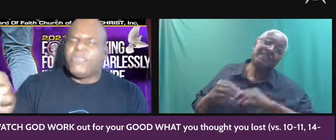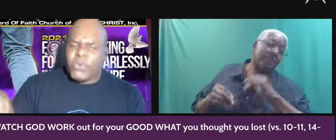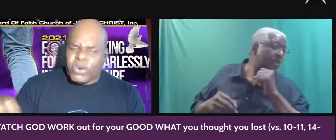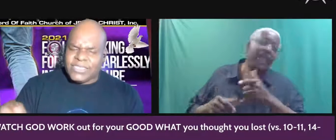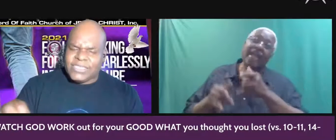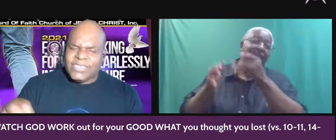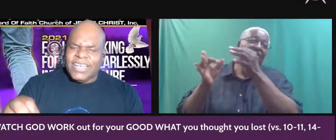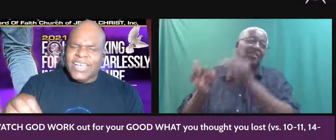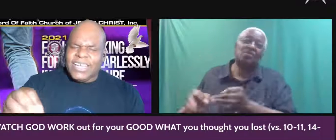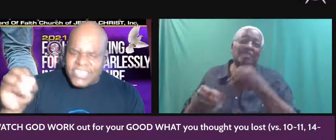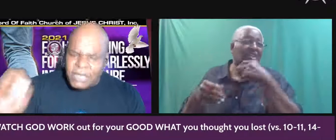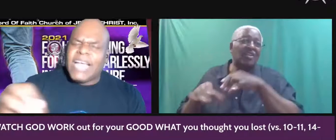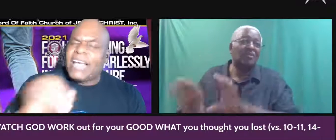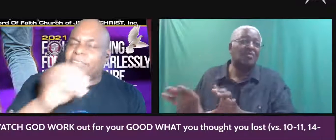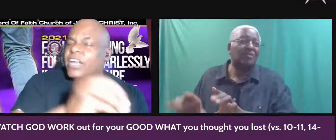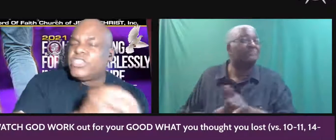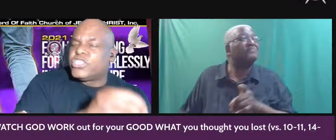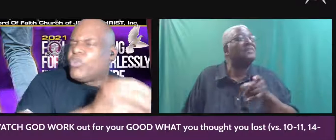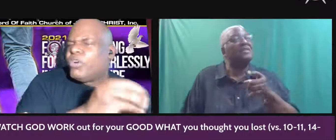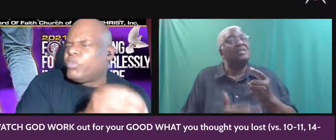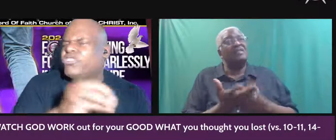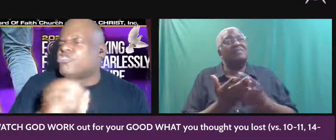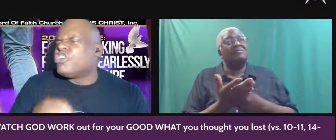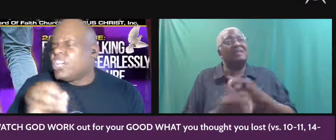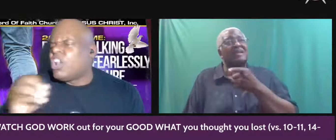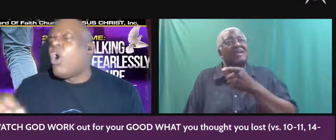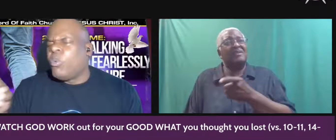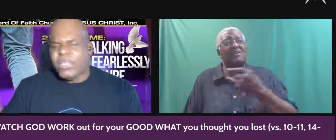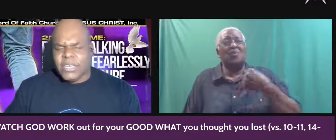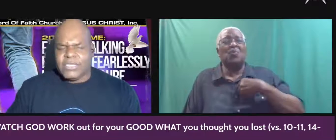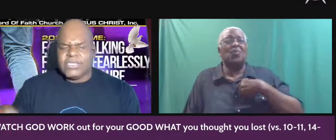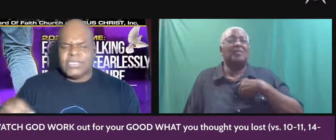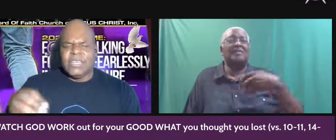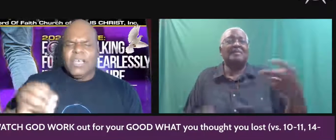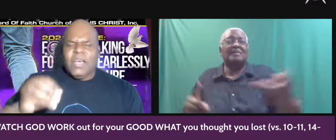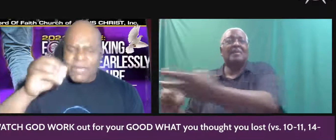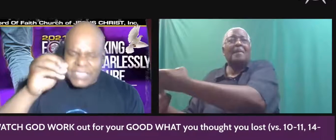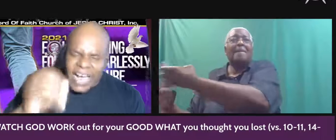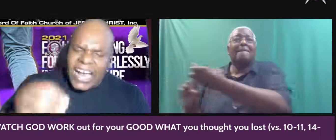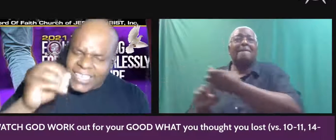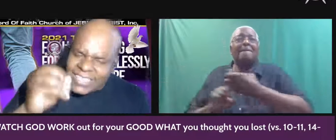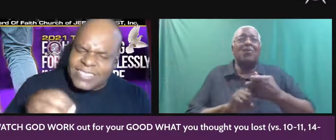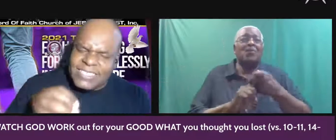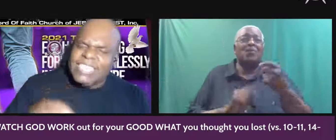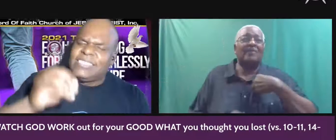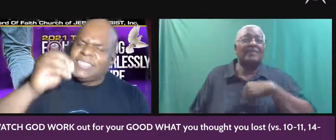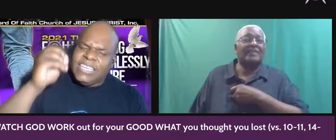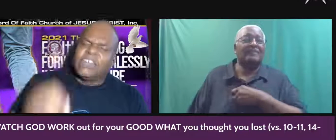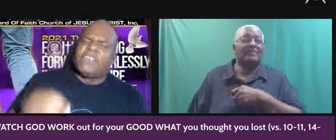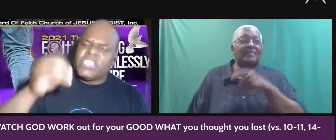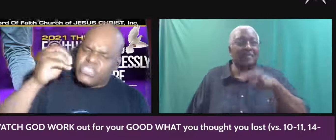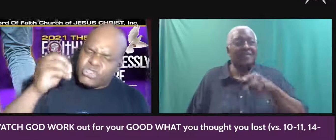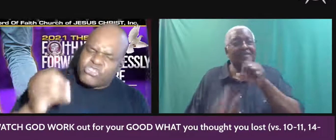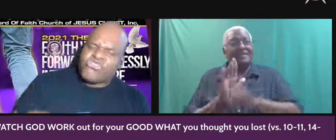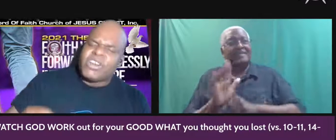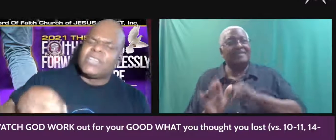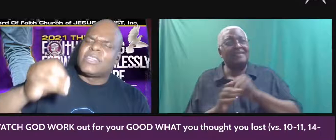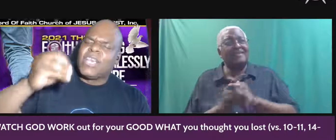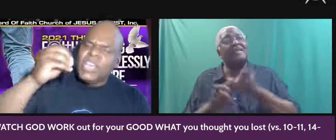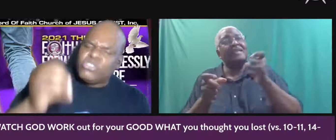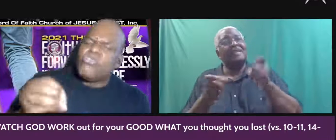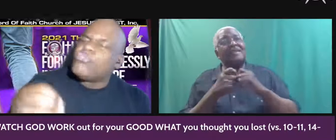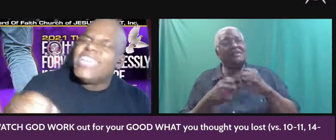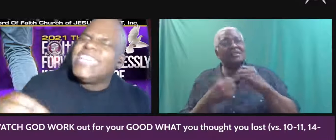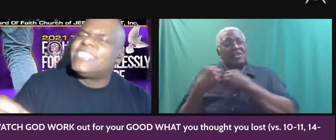you want for us. Sometimes they're just what we drug along with us. But God, in this season, give us the